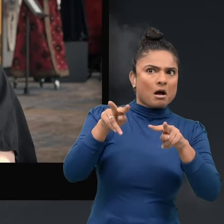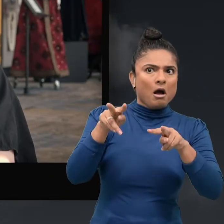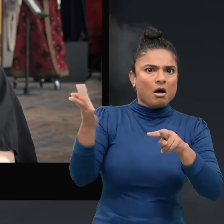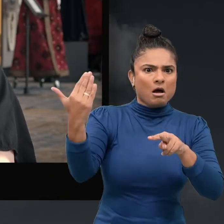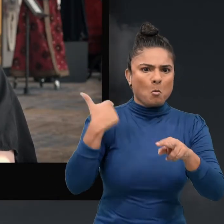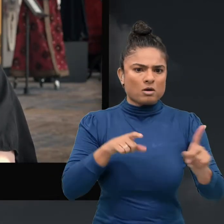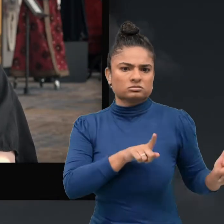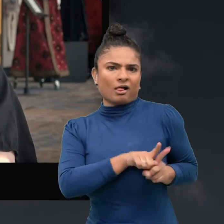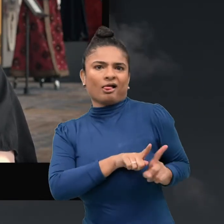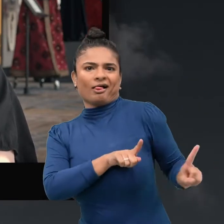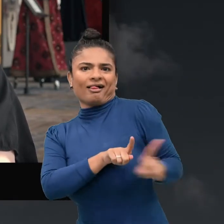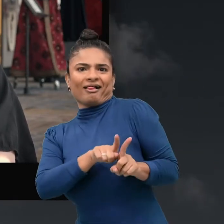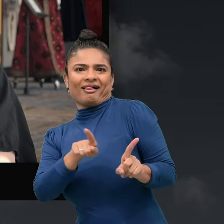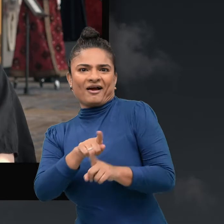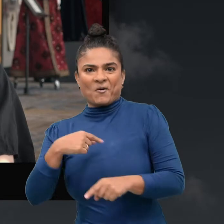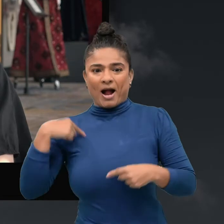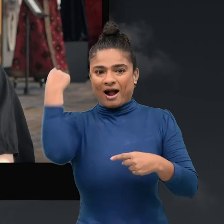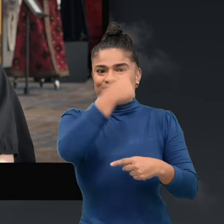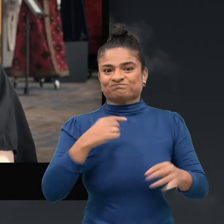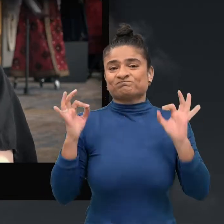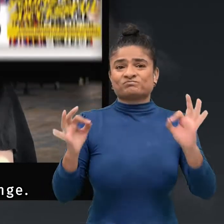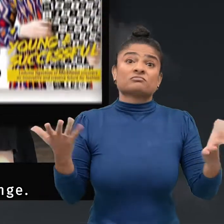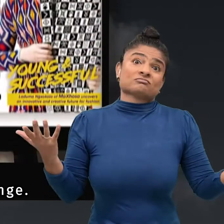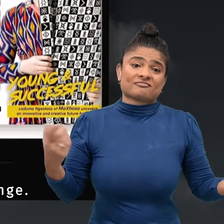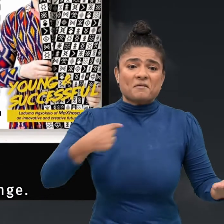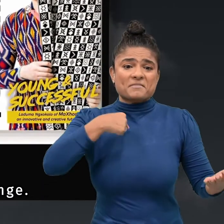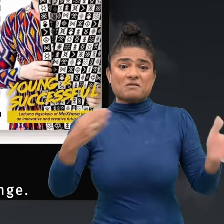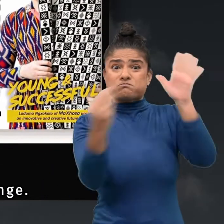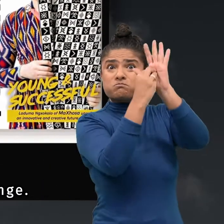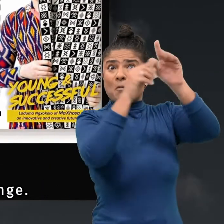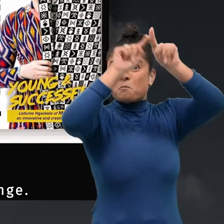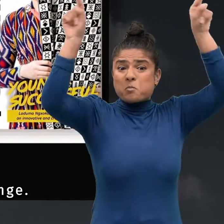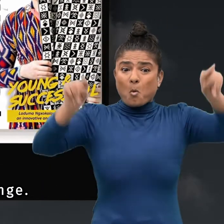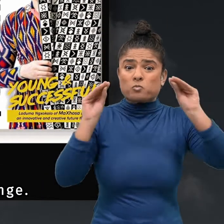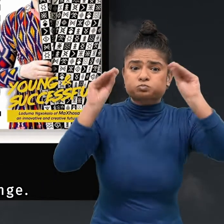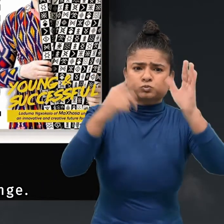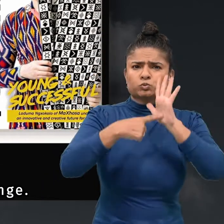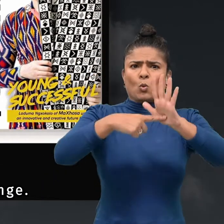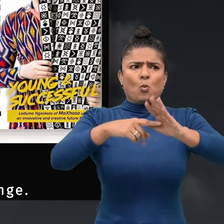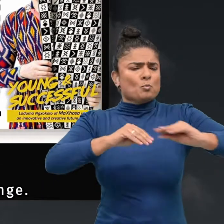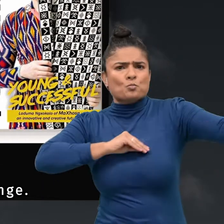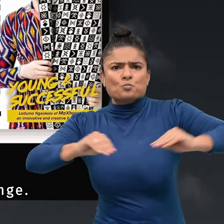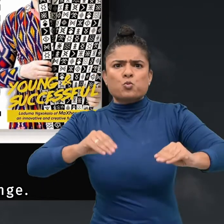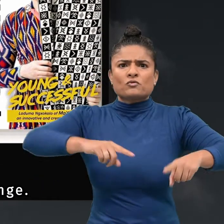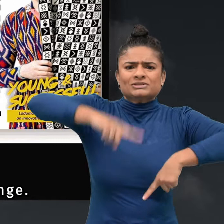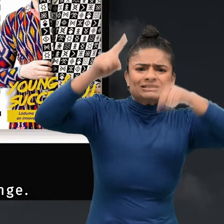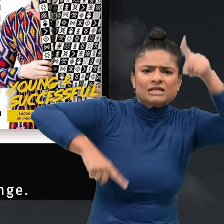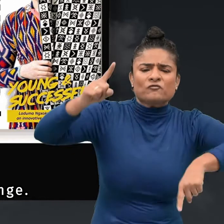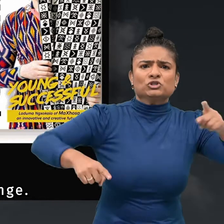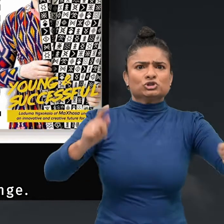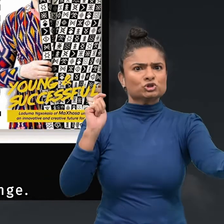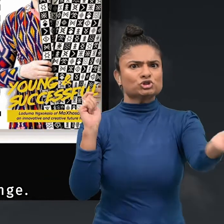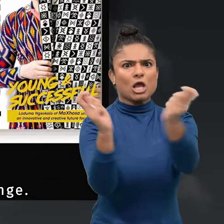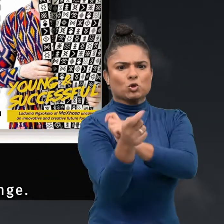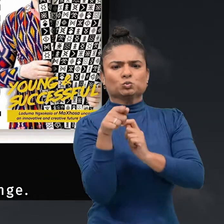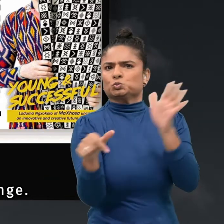guess people and clients this side wanted to obviously then get on board on the whole movement